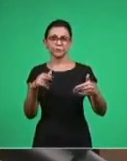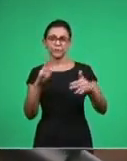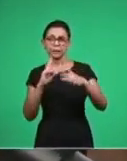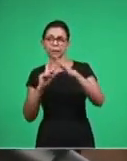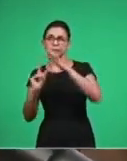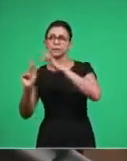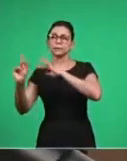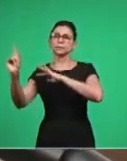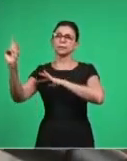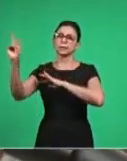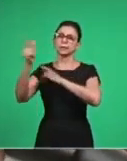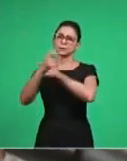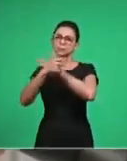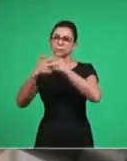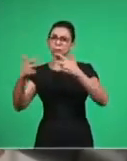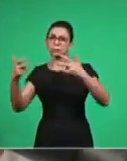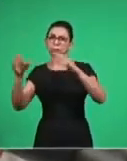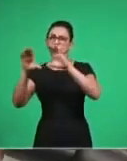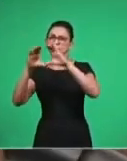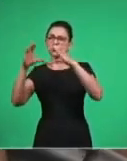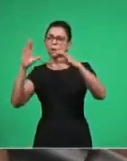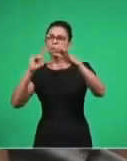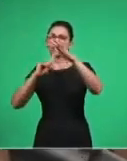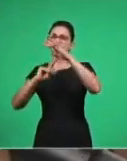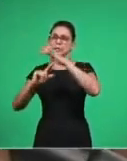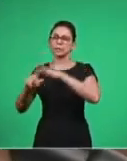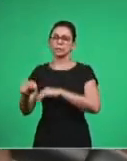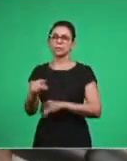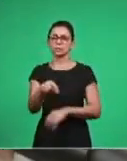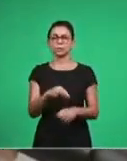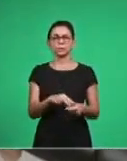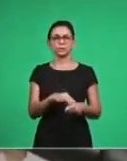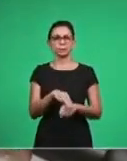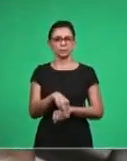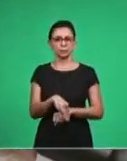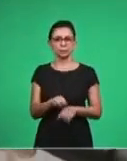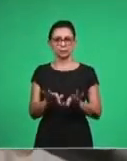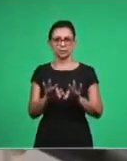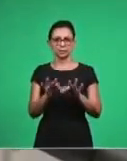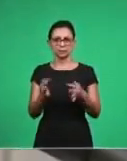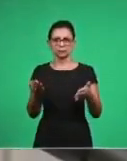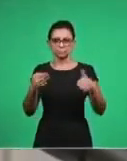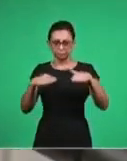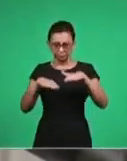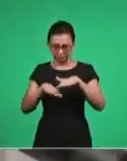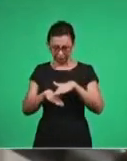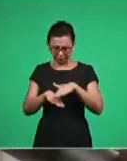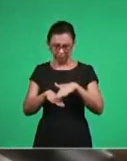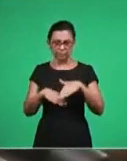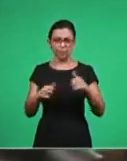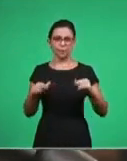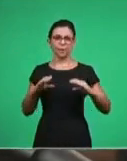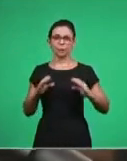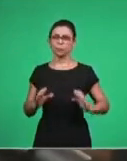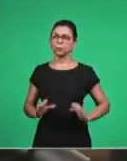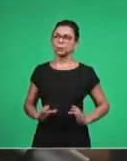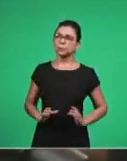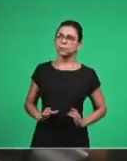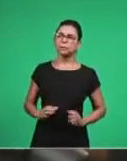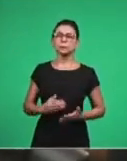He learns and he understands that the ministry is with humbleness, it's with your